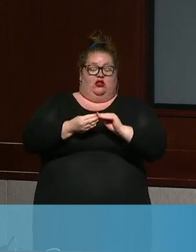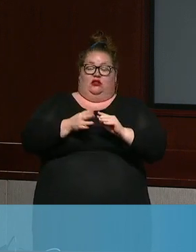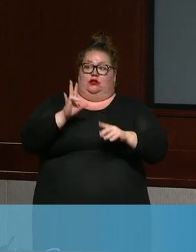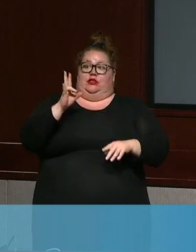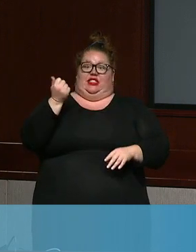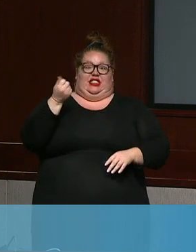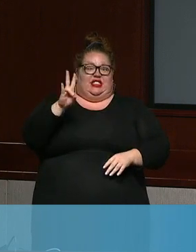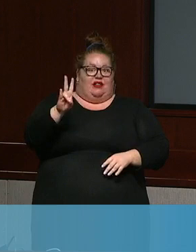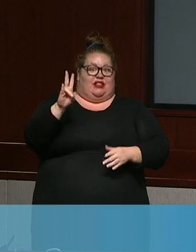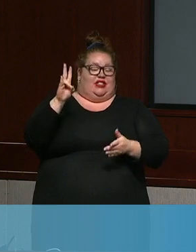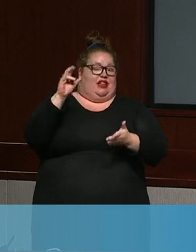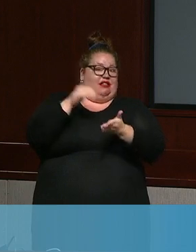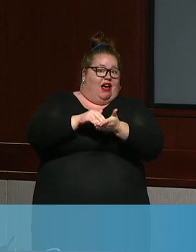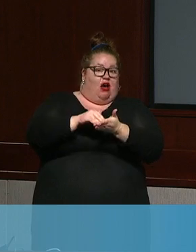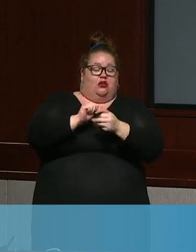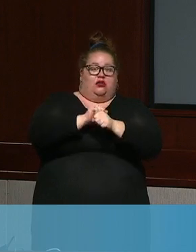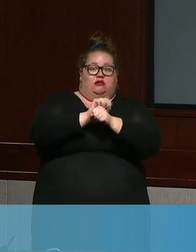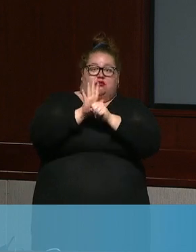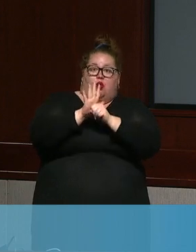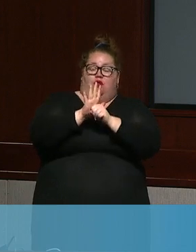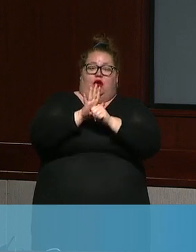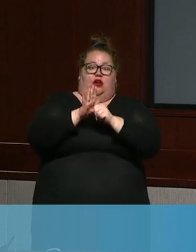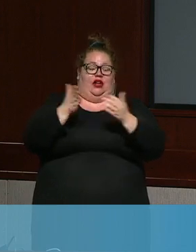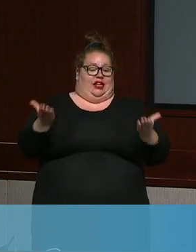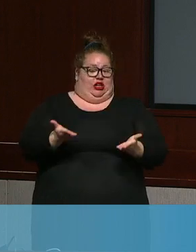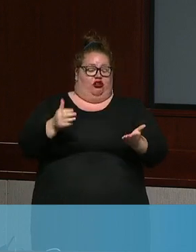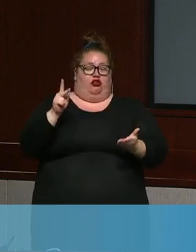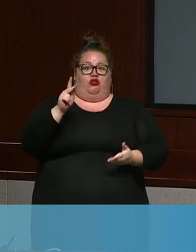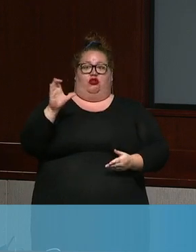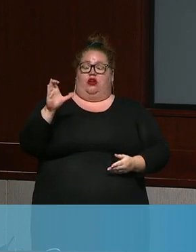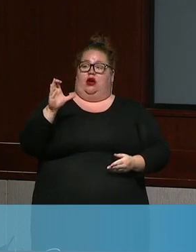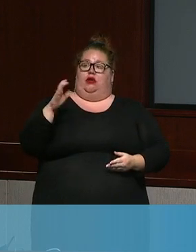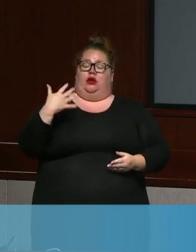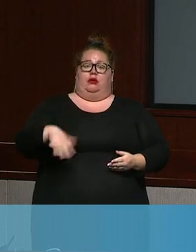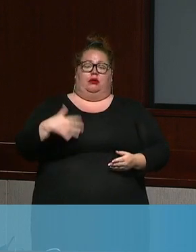17,000 cases of COVID-19 here in Kern County.